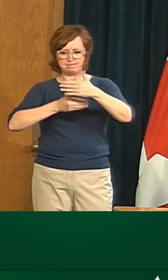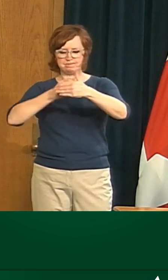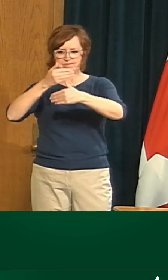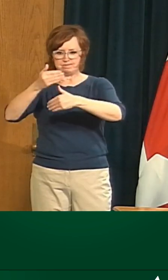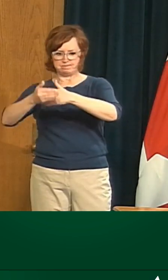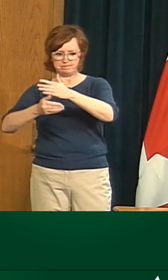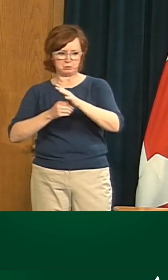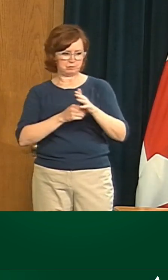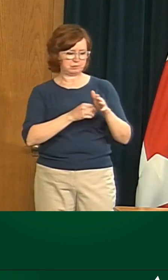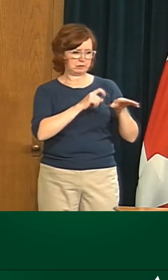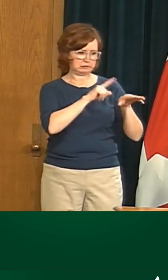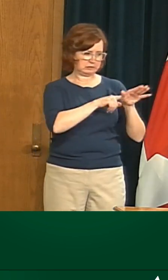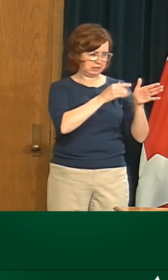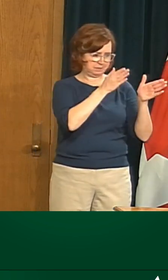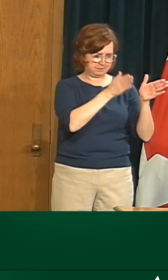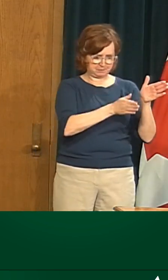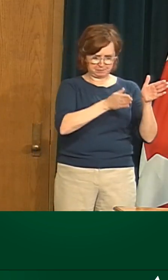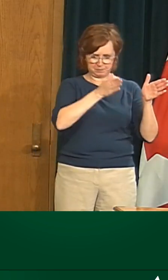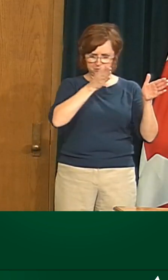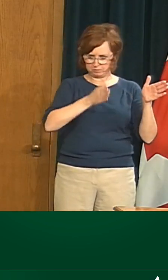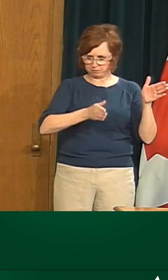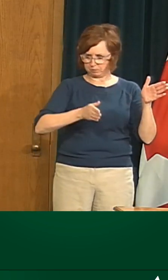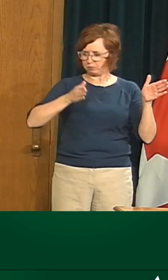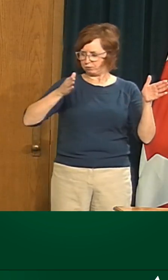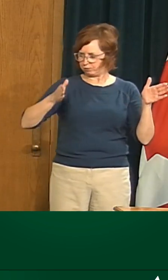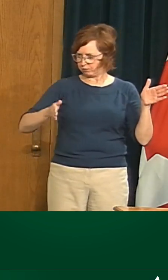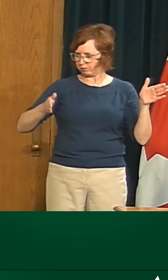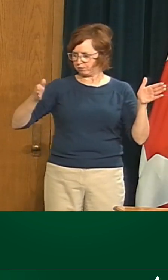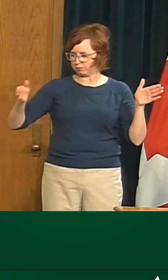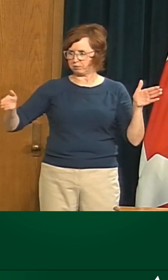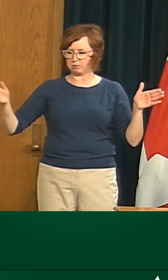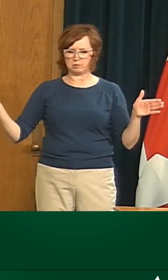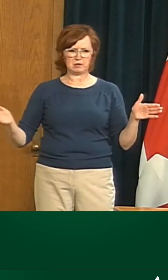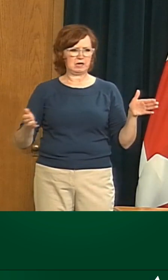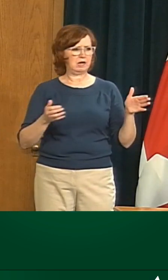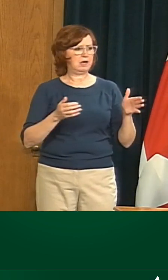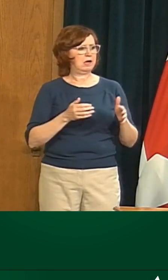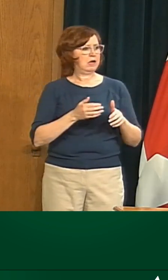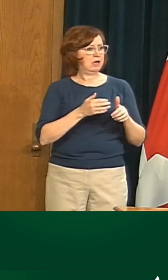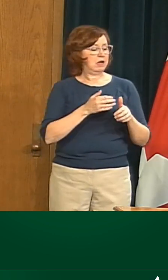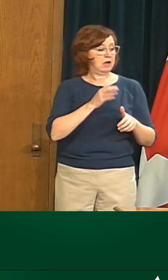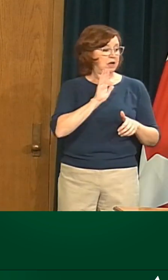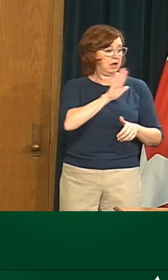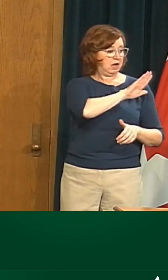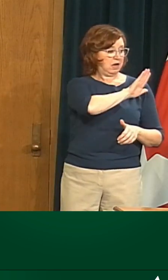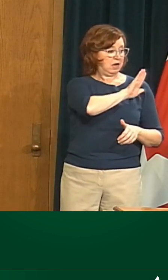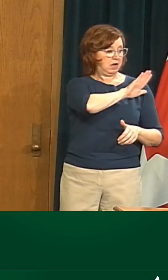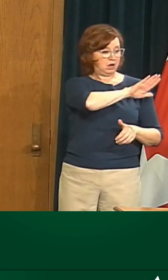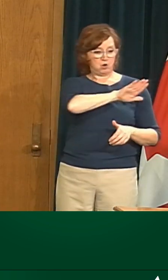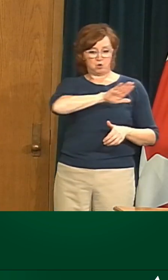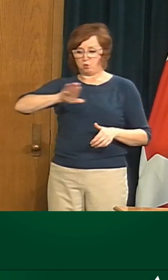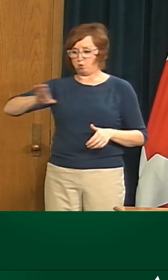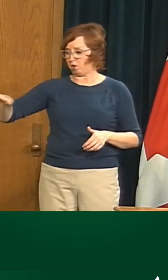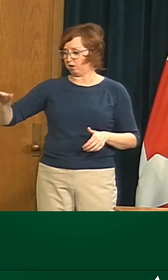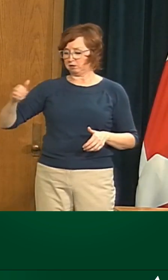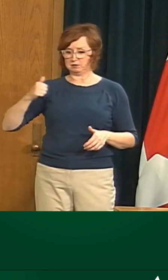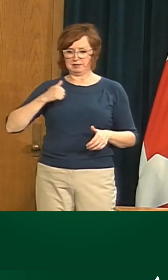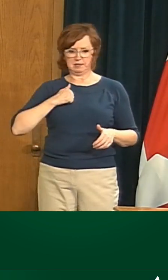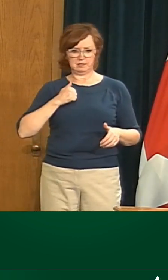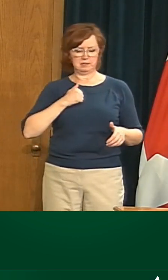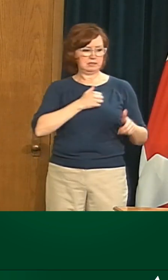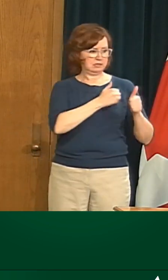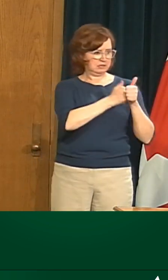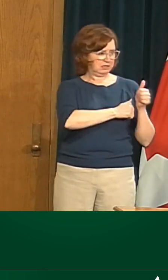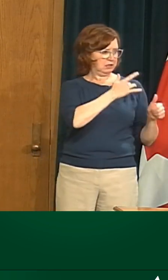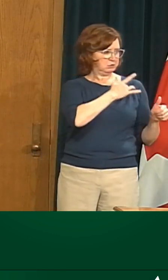each jurisdiction has to look at what is the context and the setting in which they are today. So Saskatchewan today is at